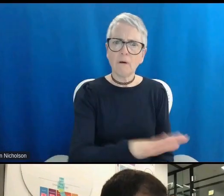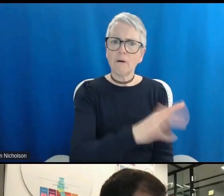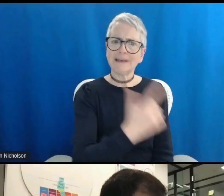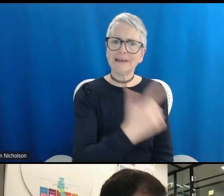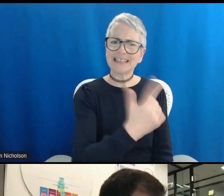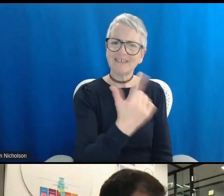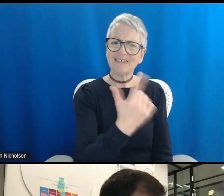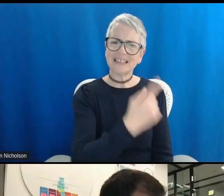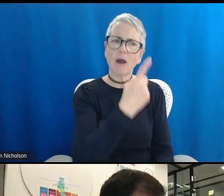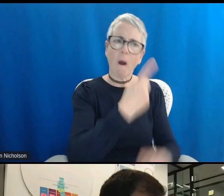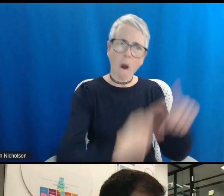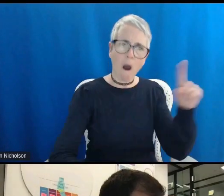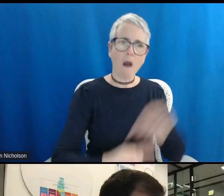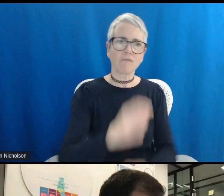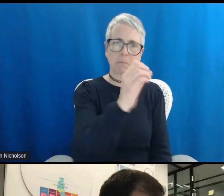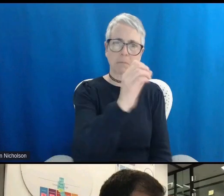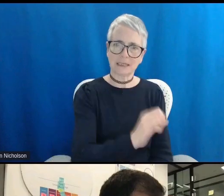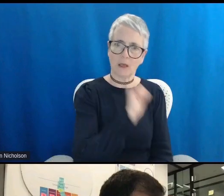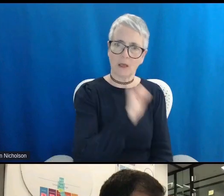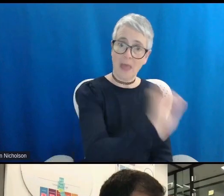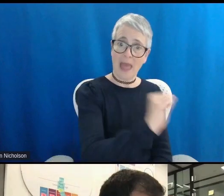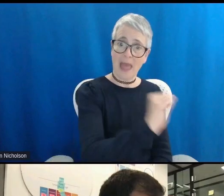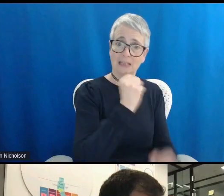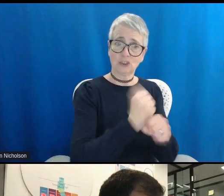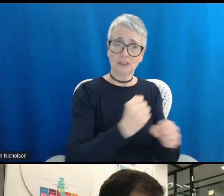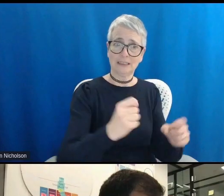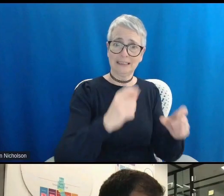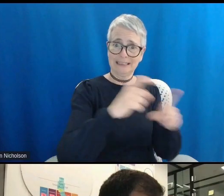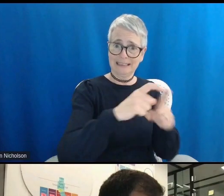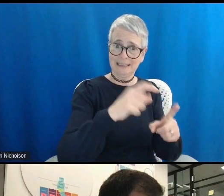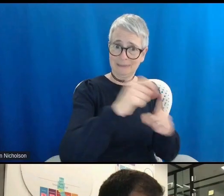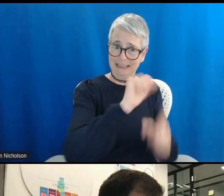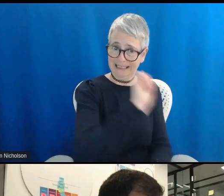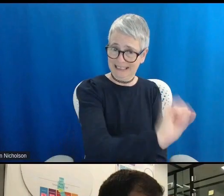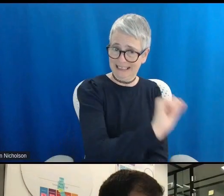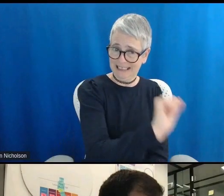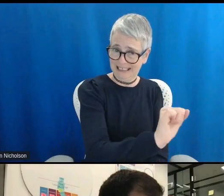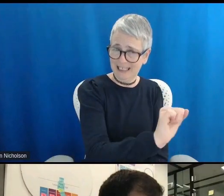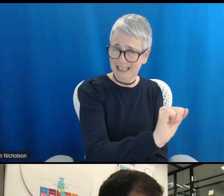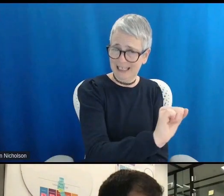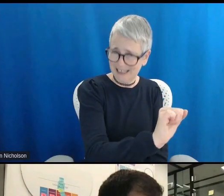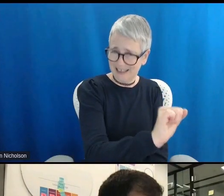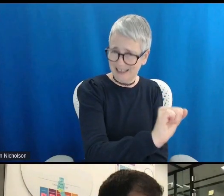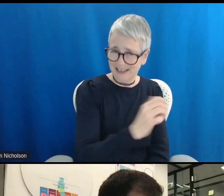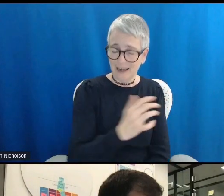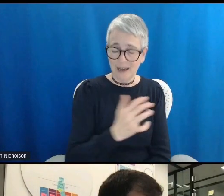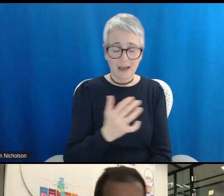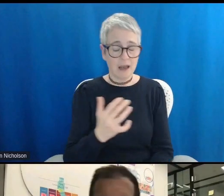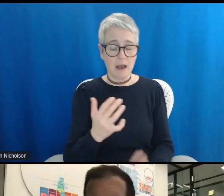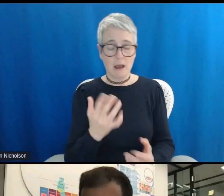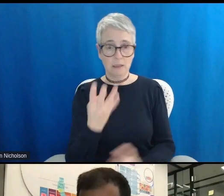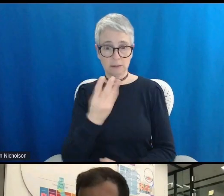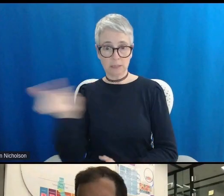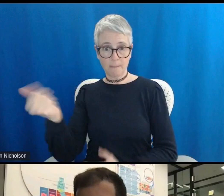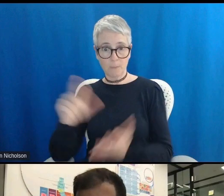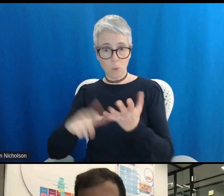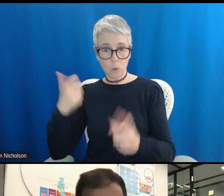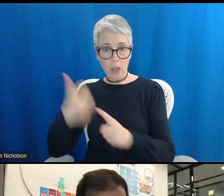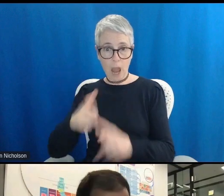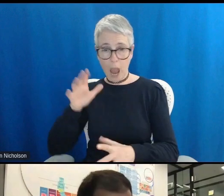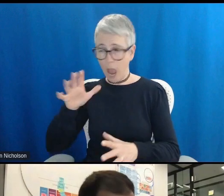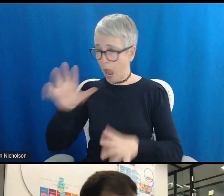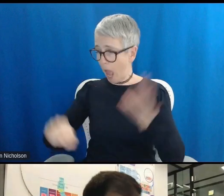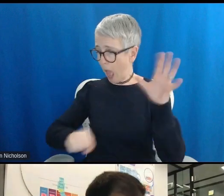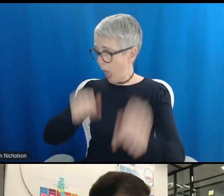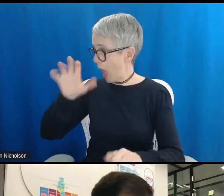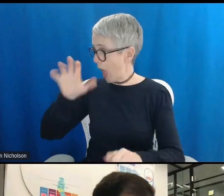17.5% of gross domestic product. You know, you have countries like the UK that are scrambling in relation to growth. And this